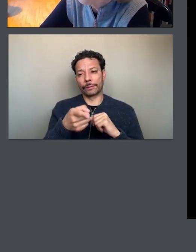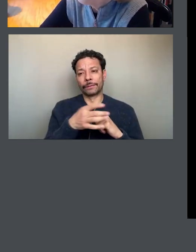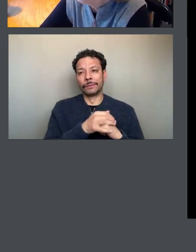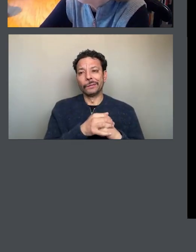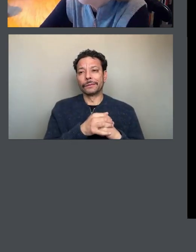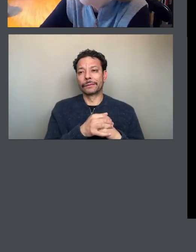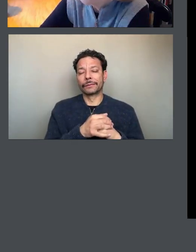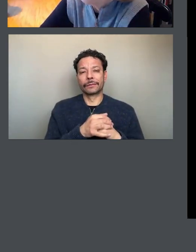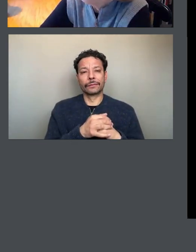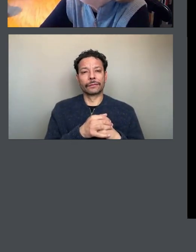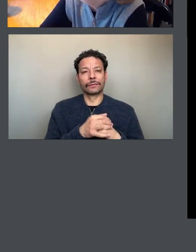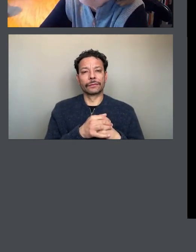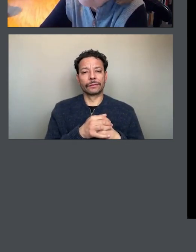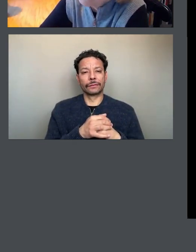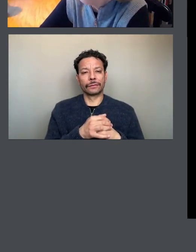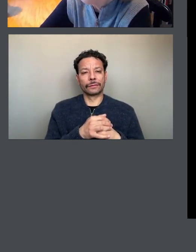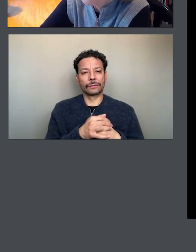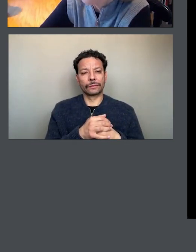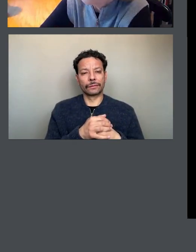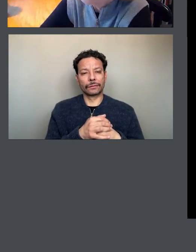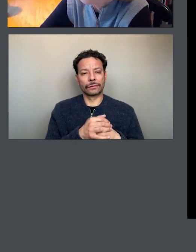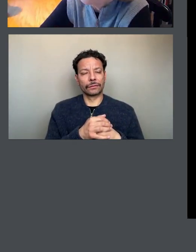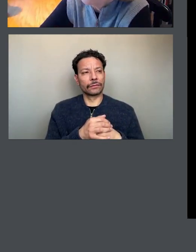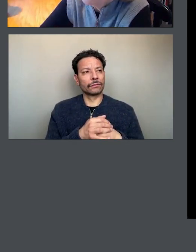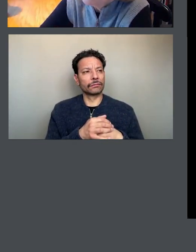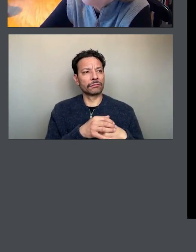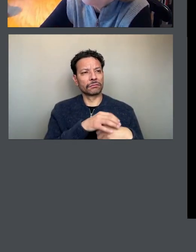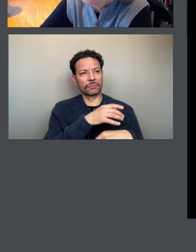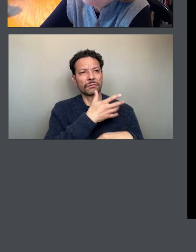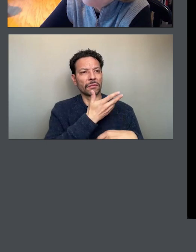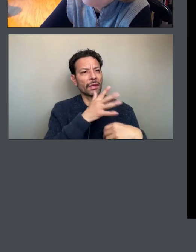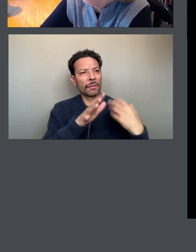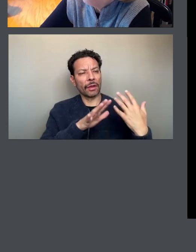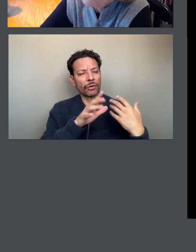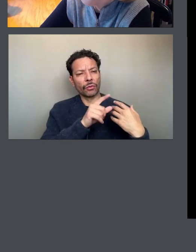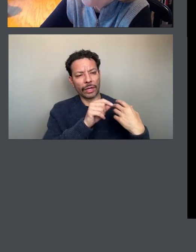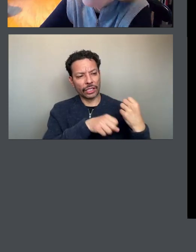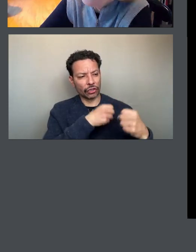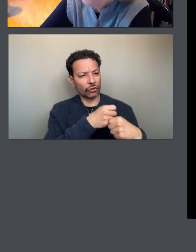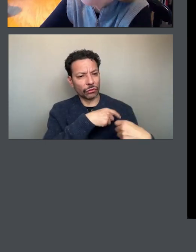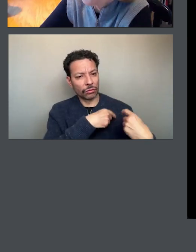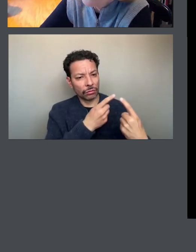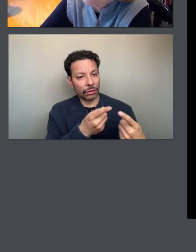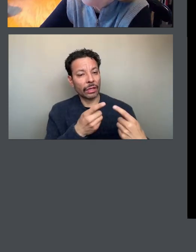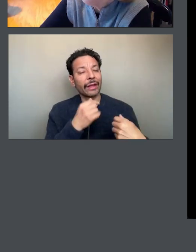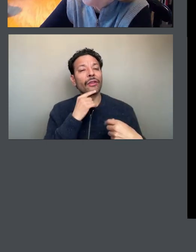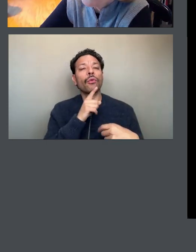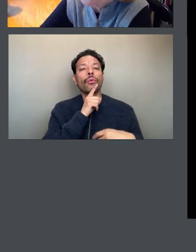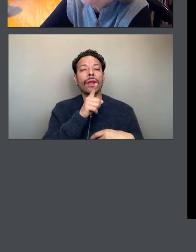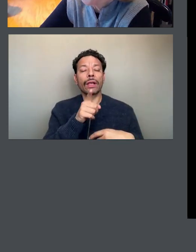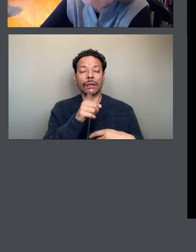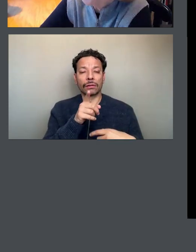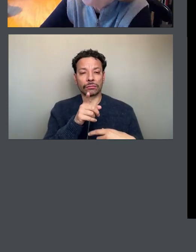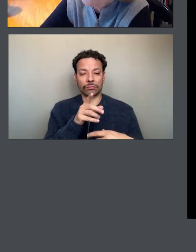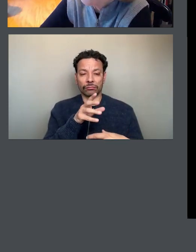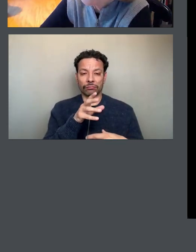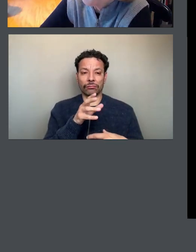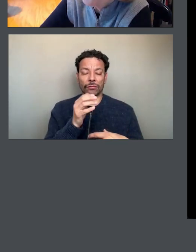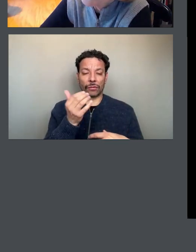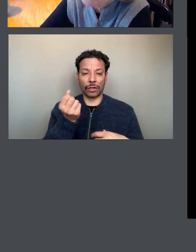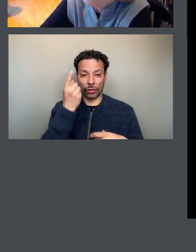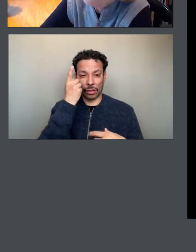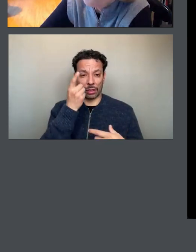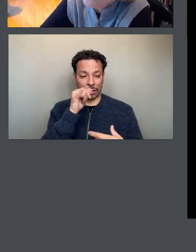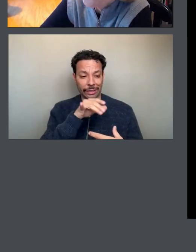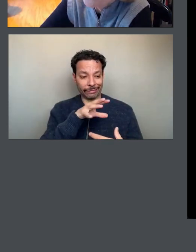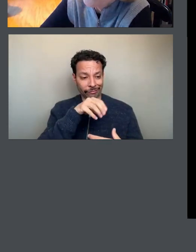over the last couple of decades. And so I think it's relevant for us to consider